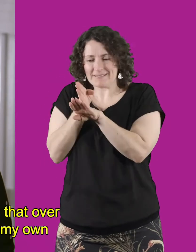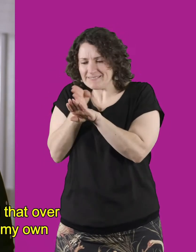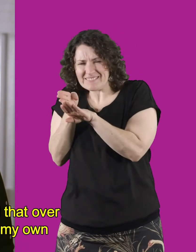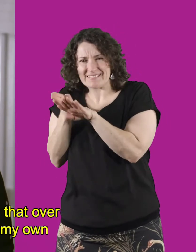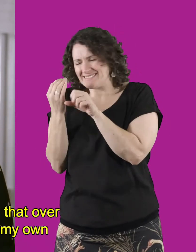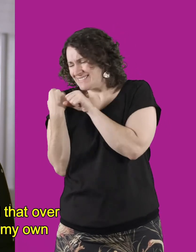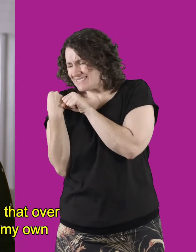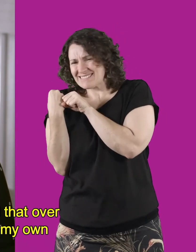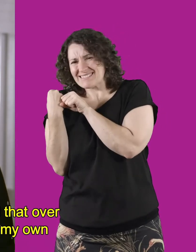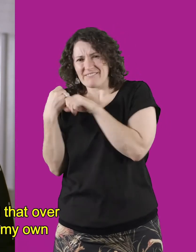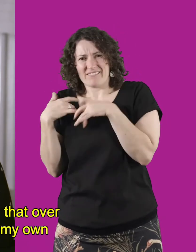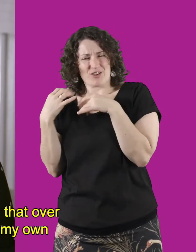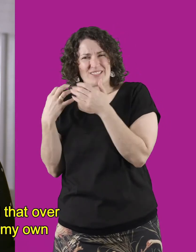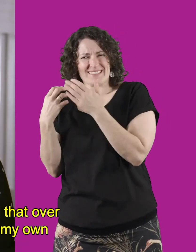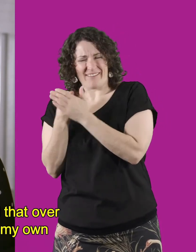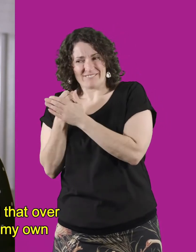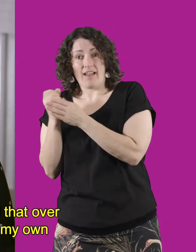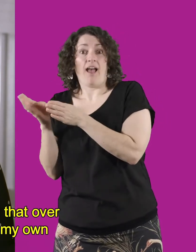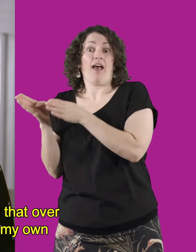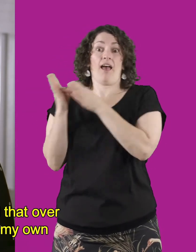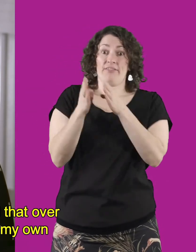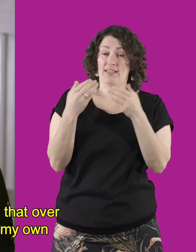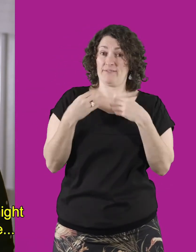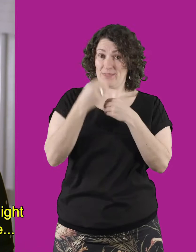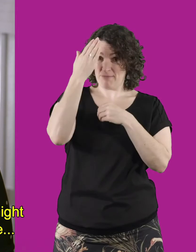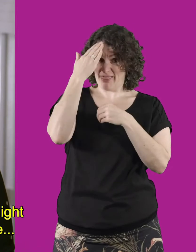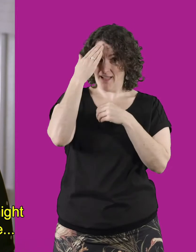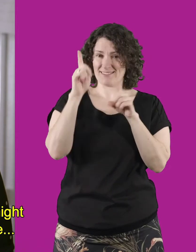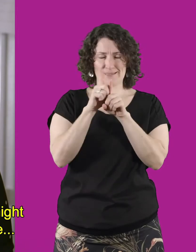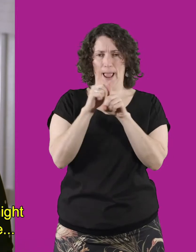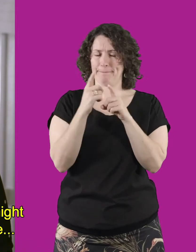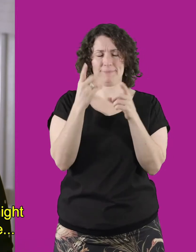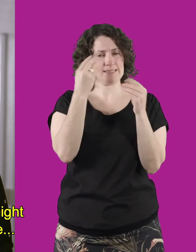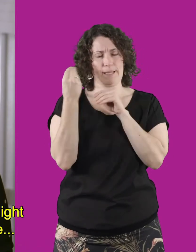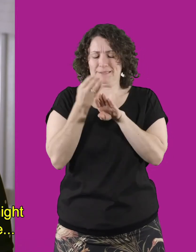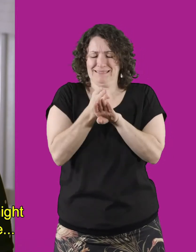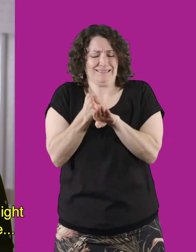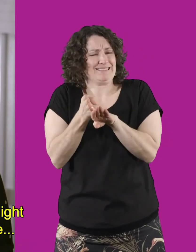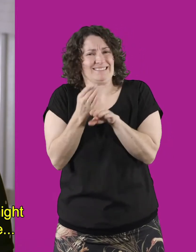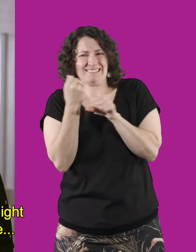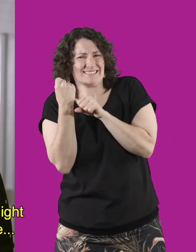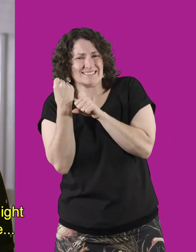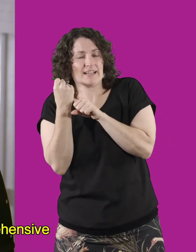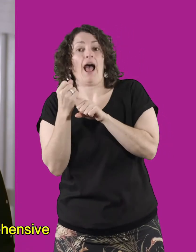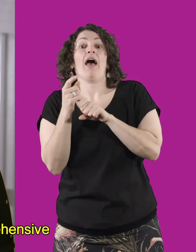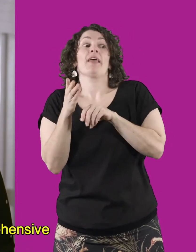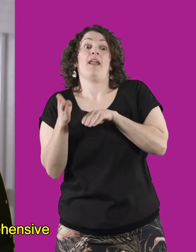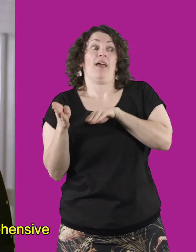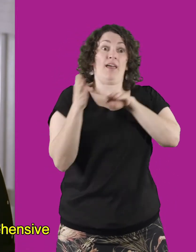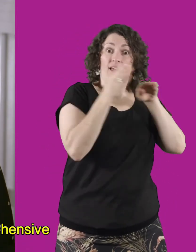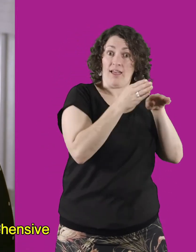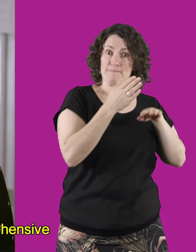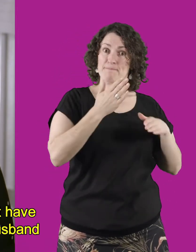even I carried that over to when I was on my own. And the first night in this house, I was a